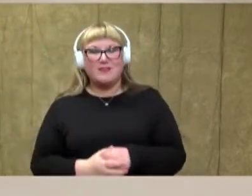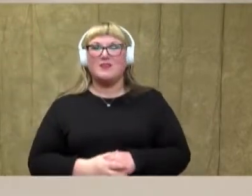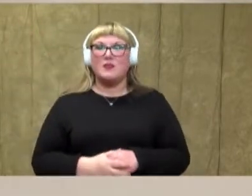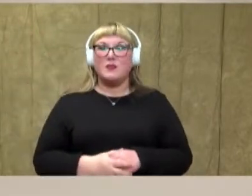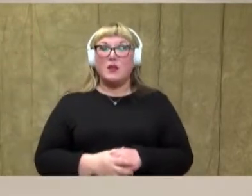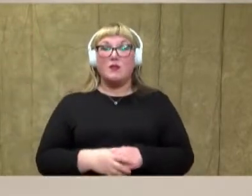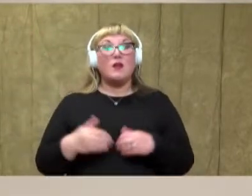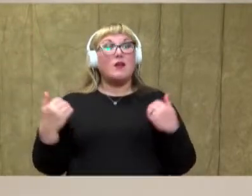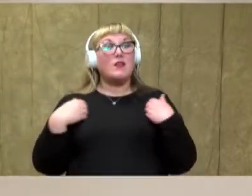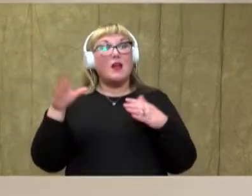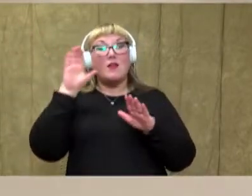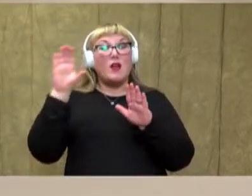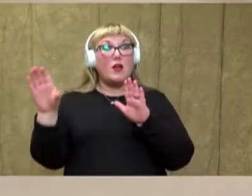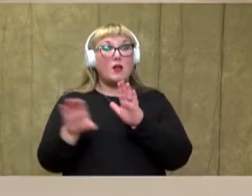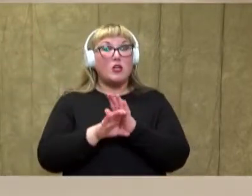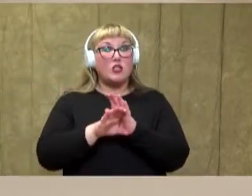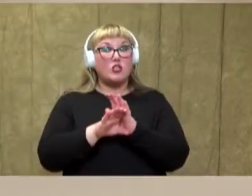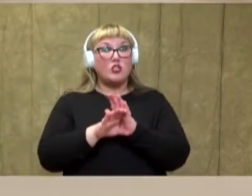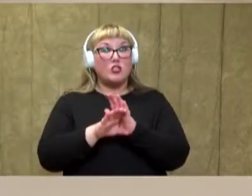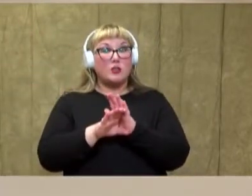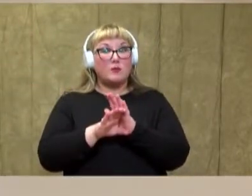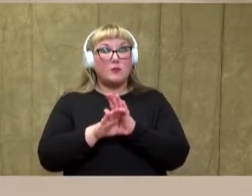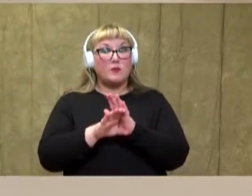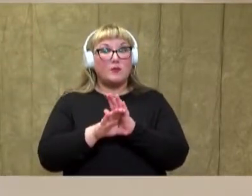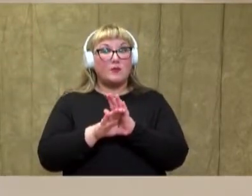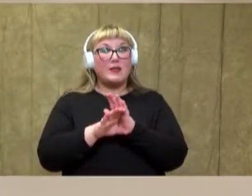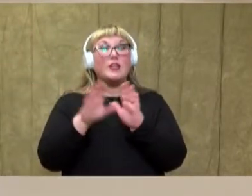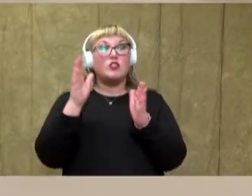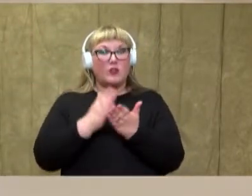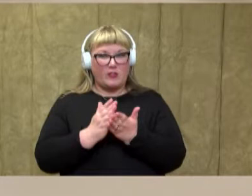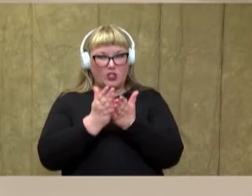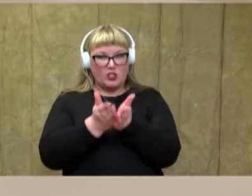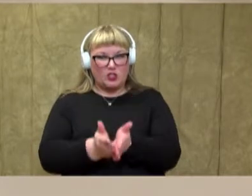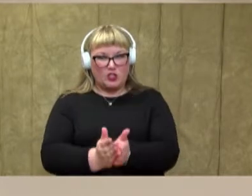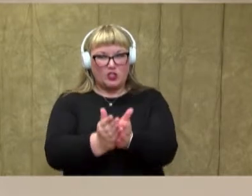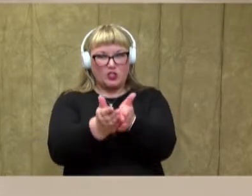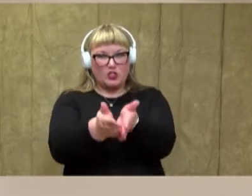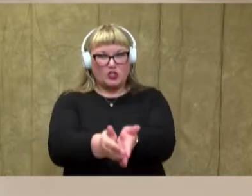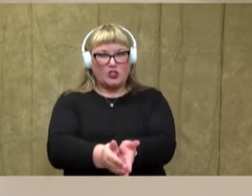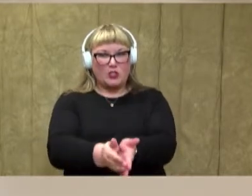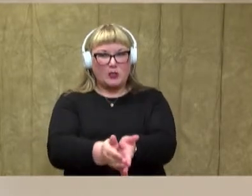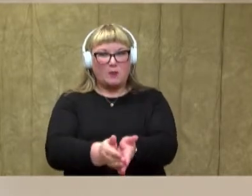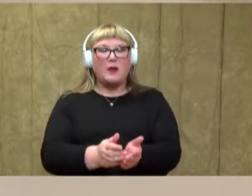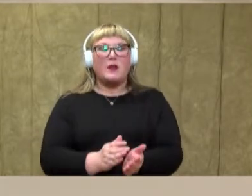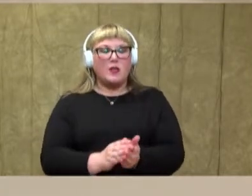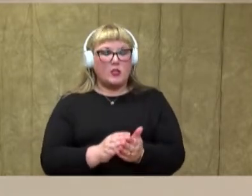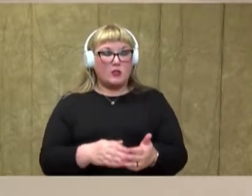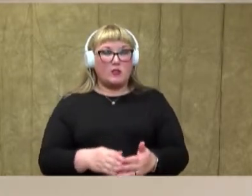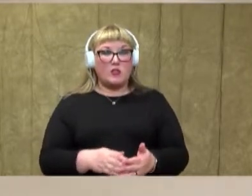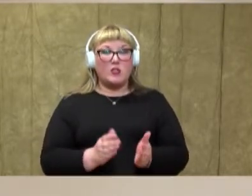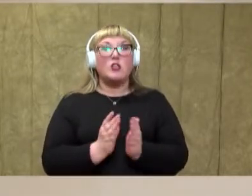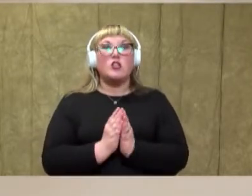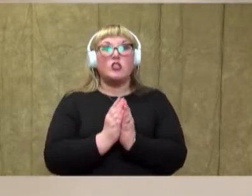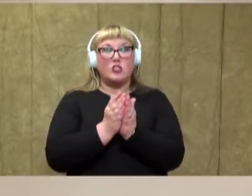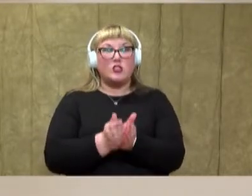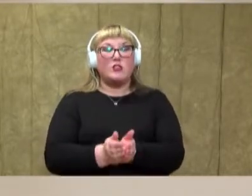Here, friends, we have a picture of a ship. Everyone, say the word ship.